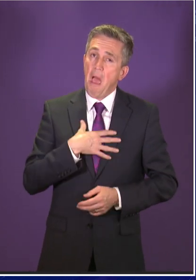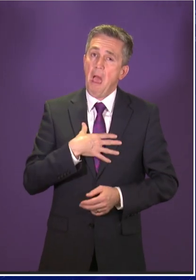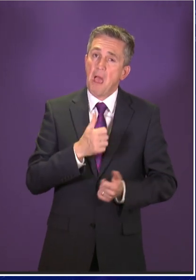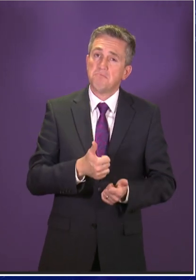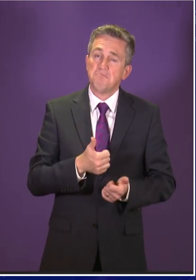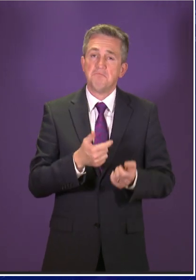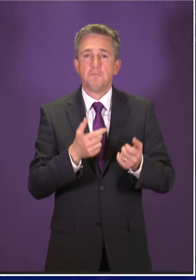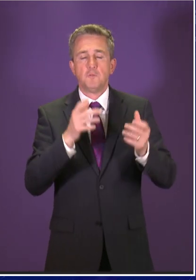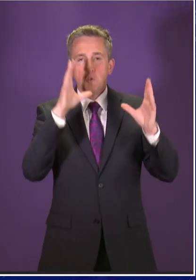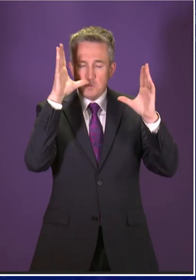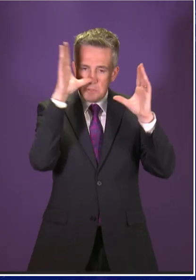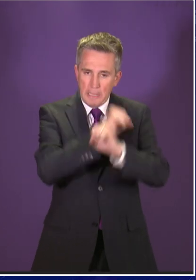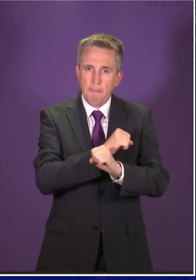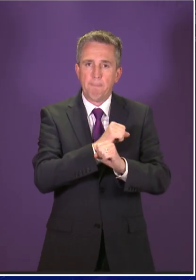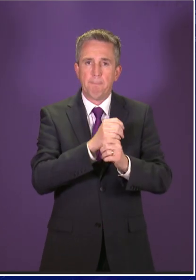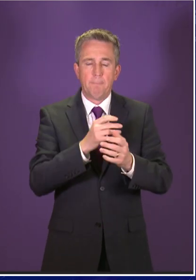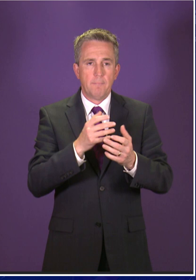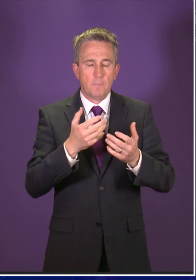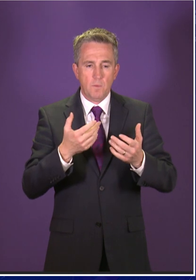to sleep, to